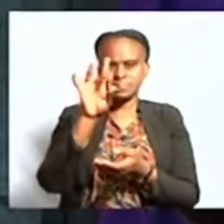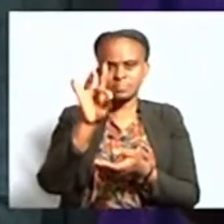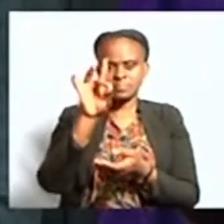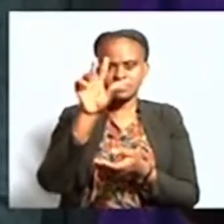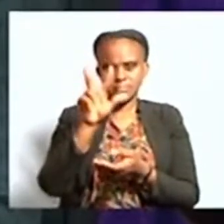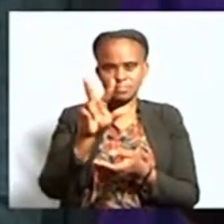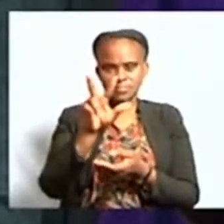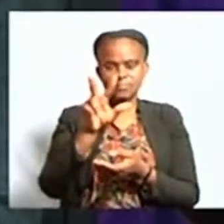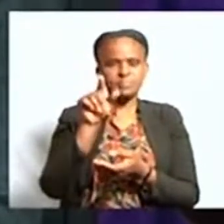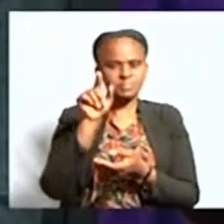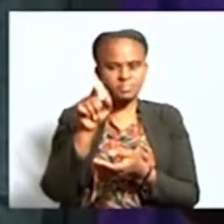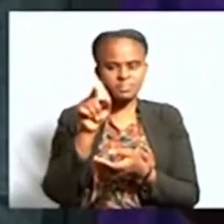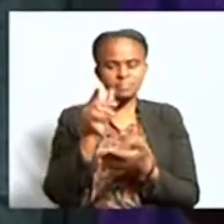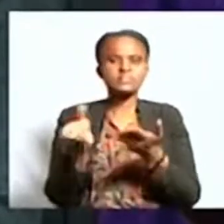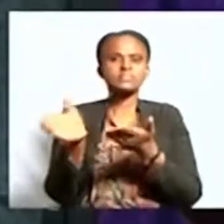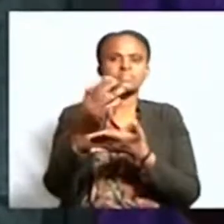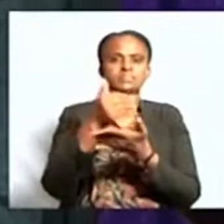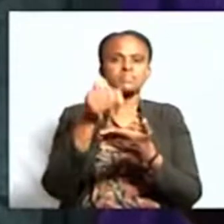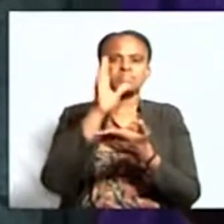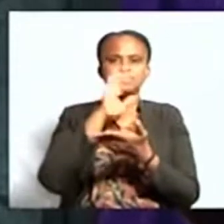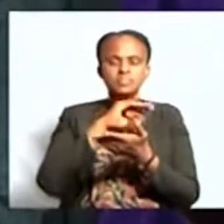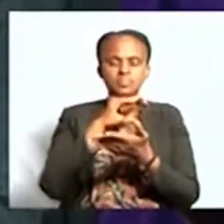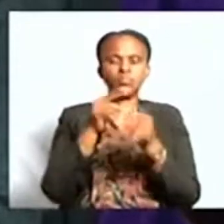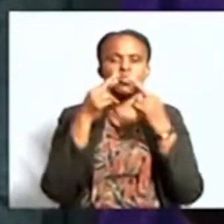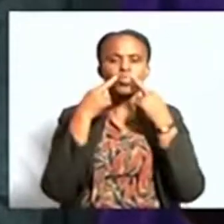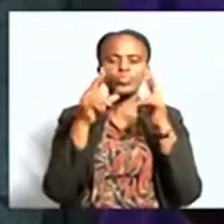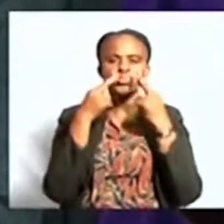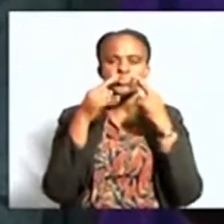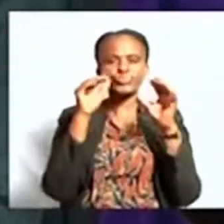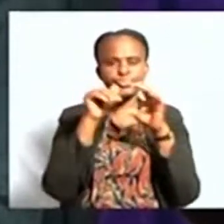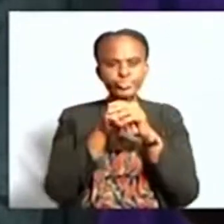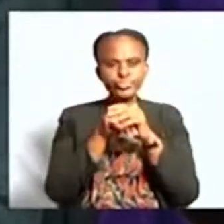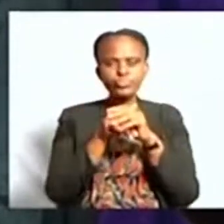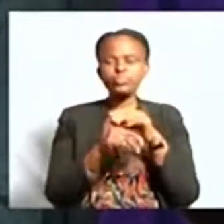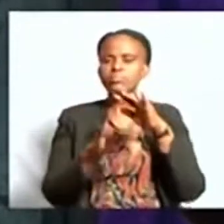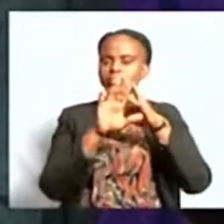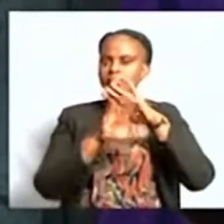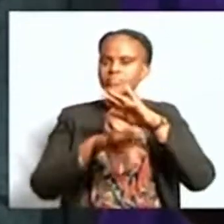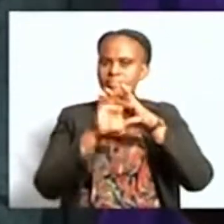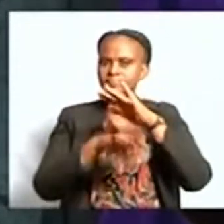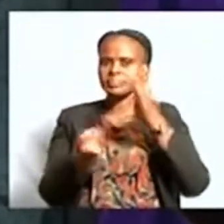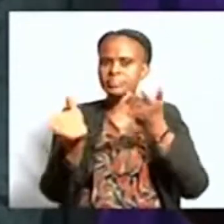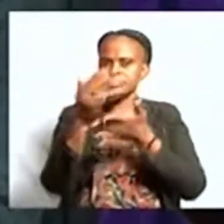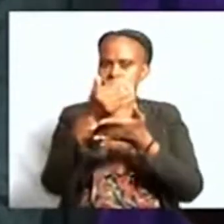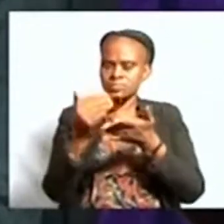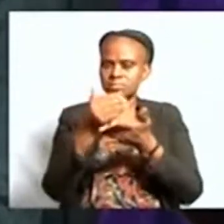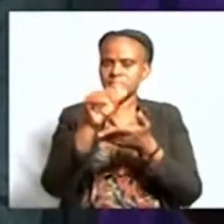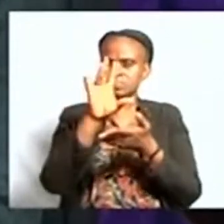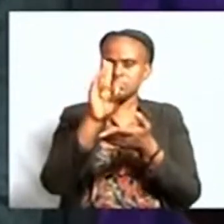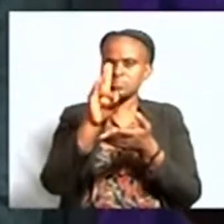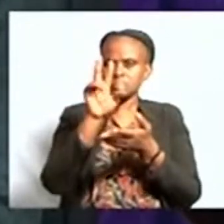525,627,783 were collected, resulting in an under collection of